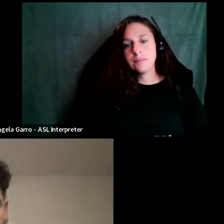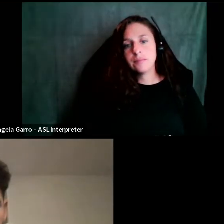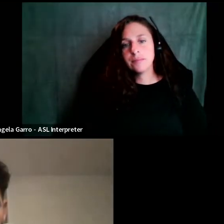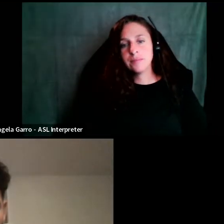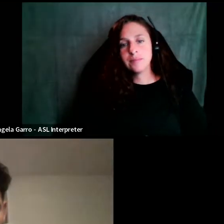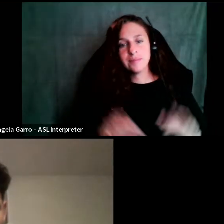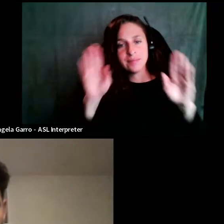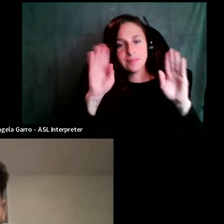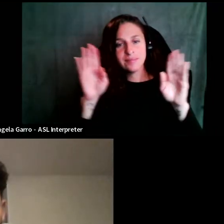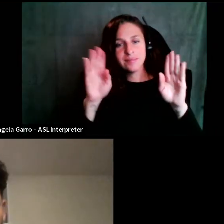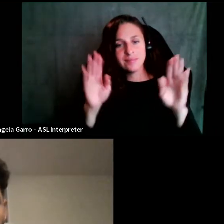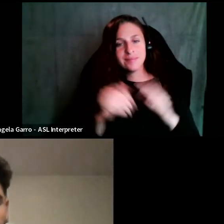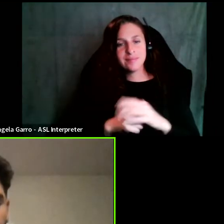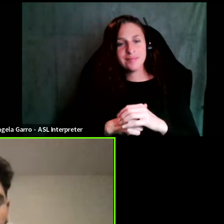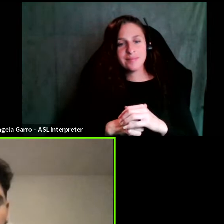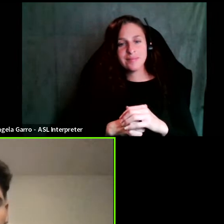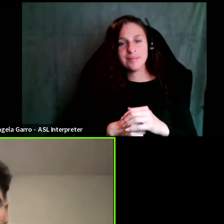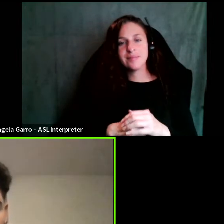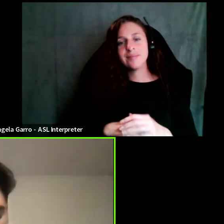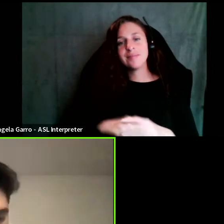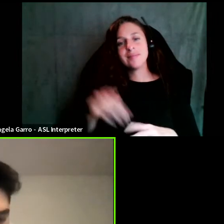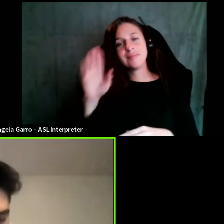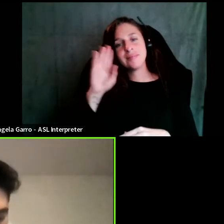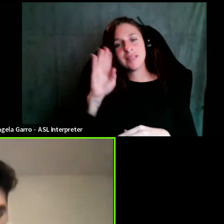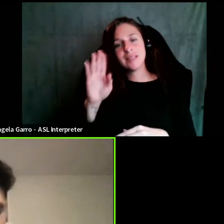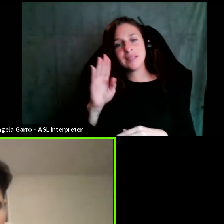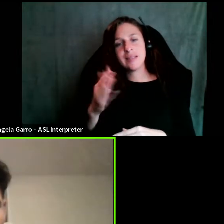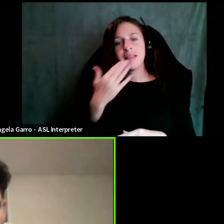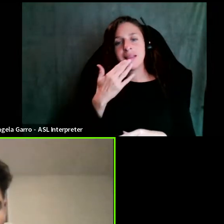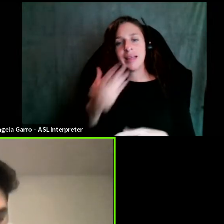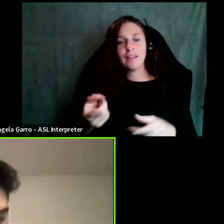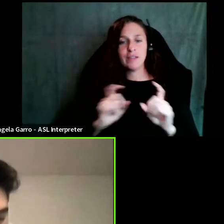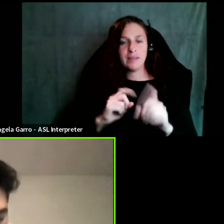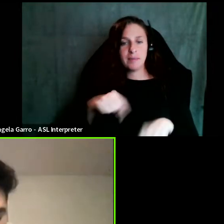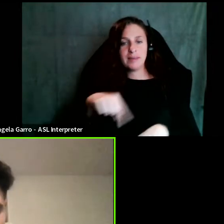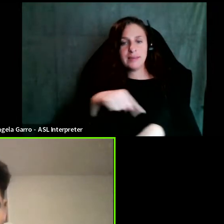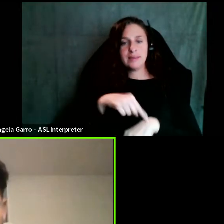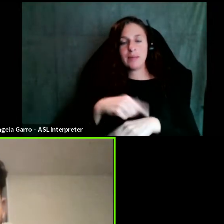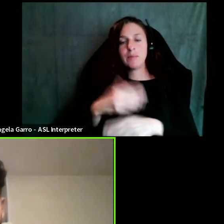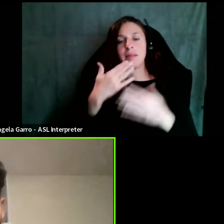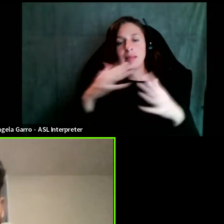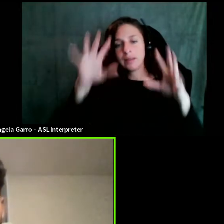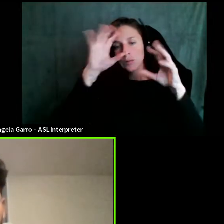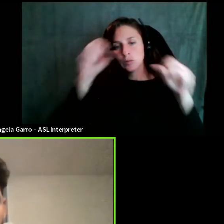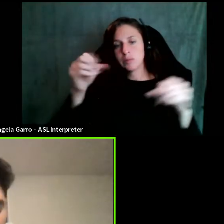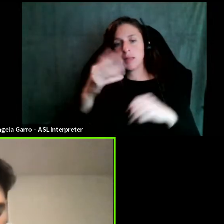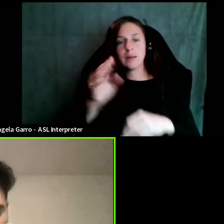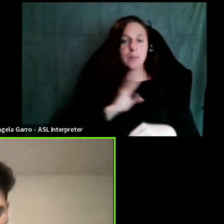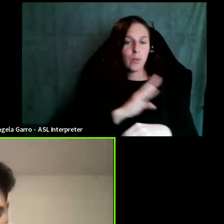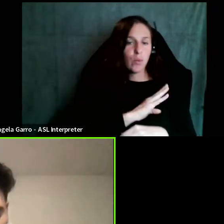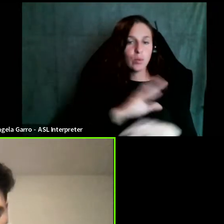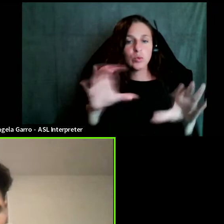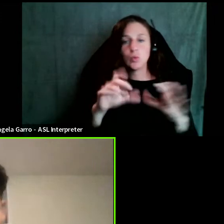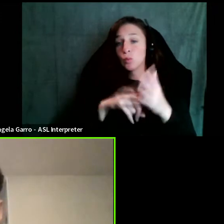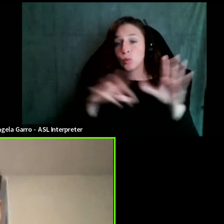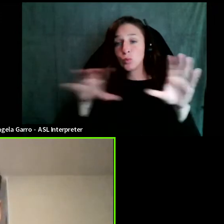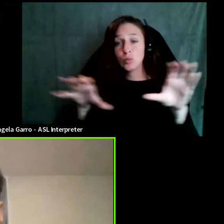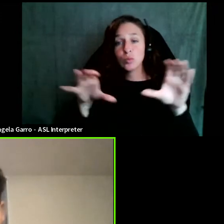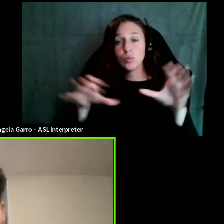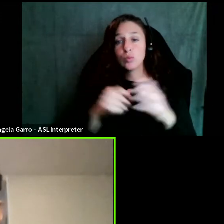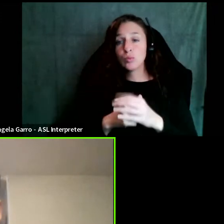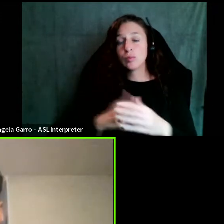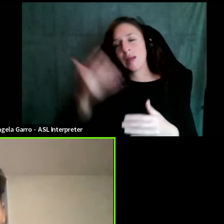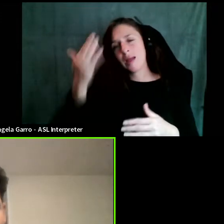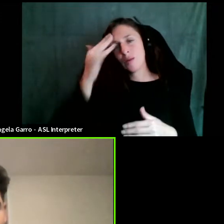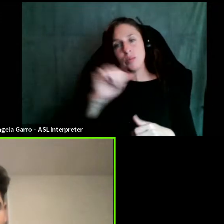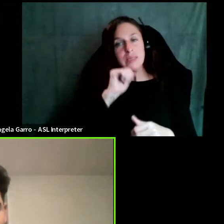Hello? There we go. Hi. Thank you guys for giving me this time. I wanted to thank the superintendent and the board for doing what you guys do. I know